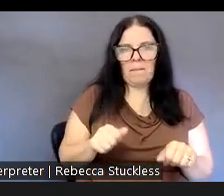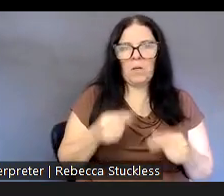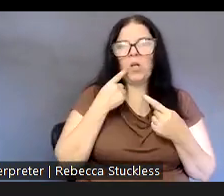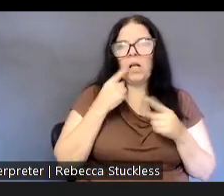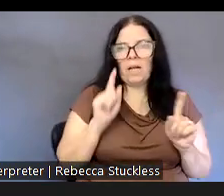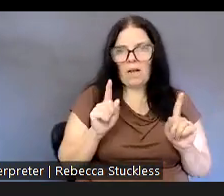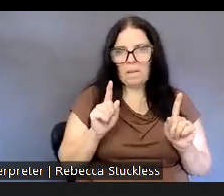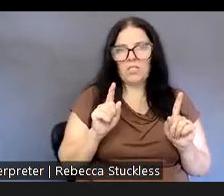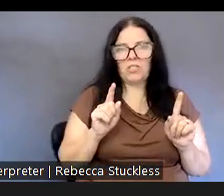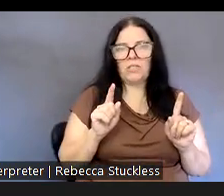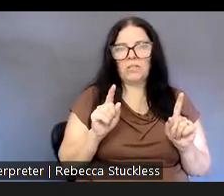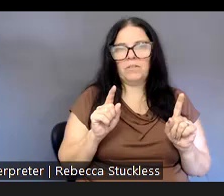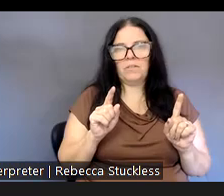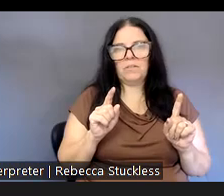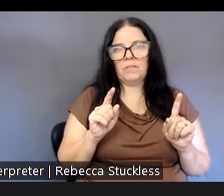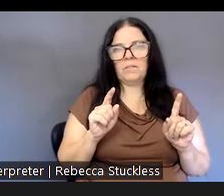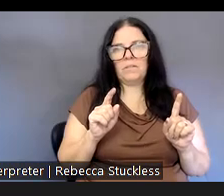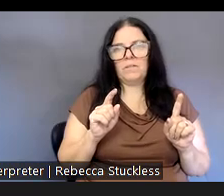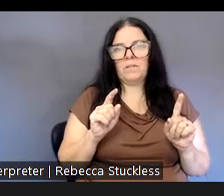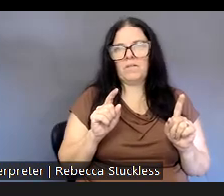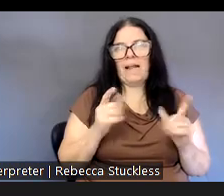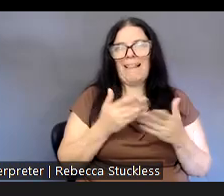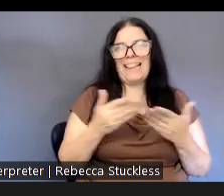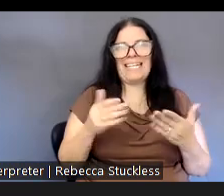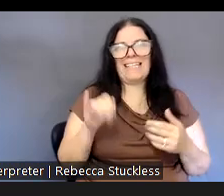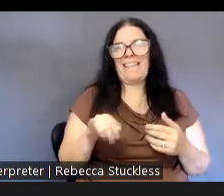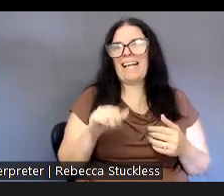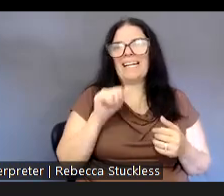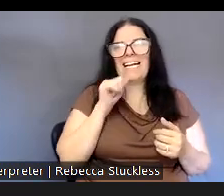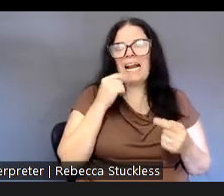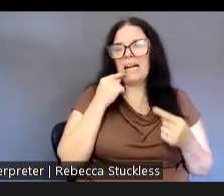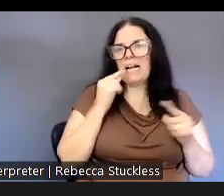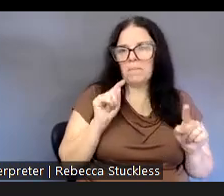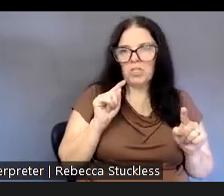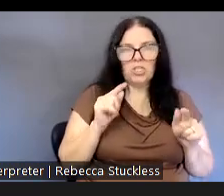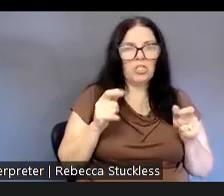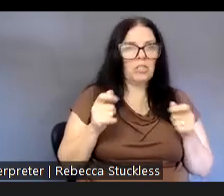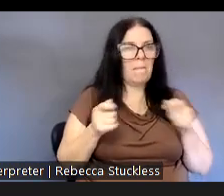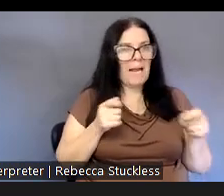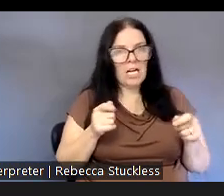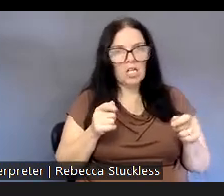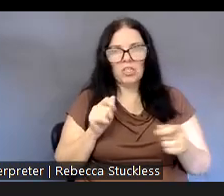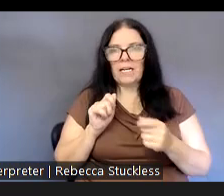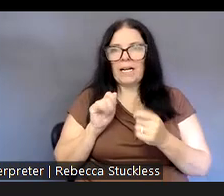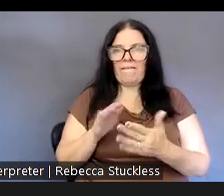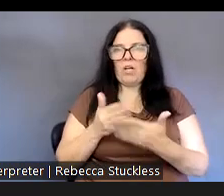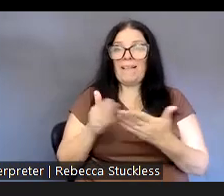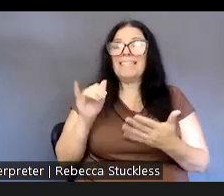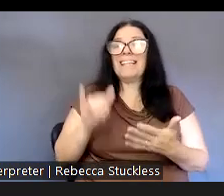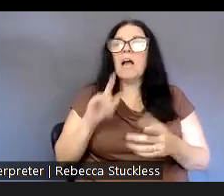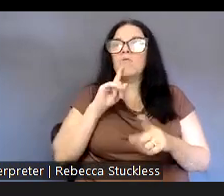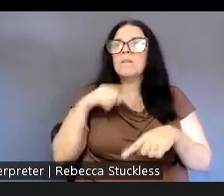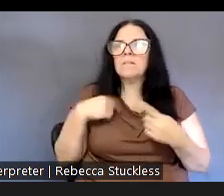accomplishing things that they didn't, accomplishing, managing, or confronting things that they did